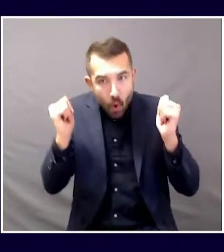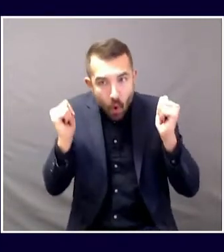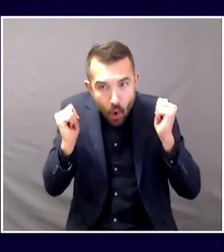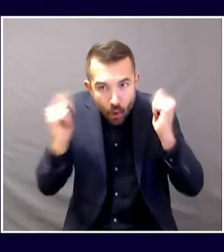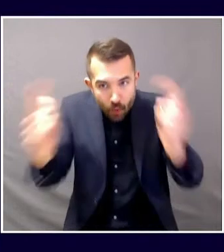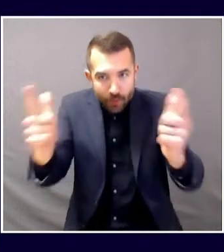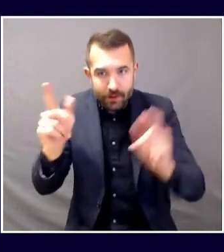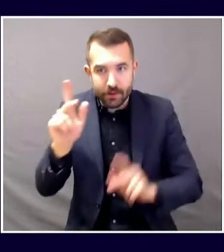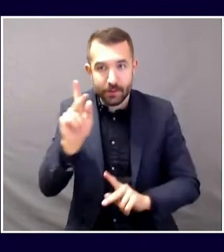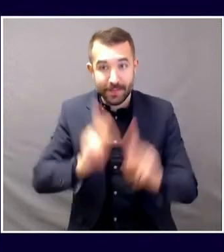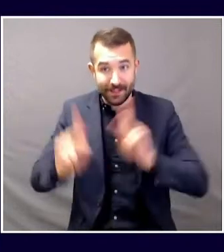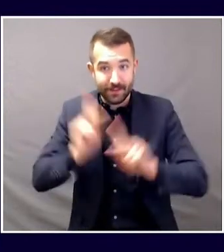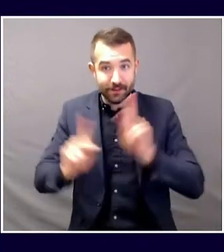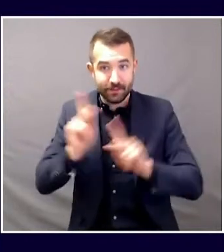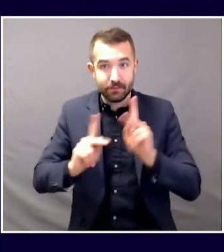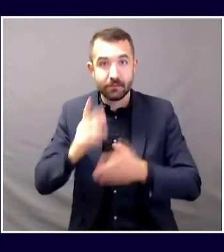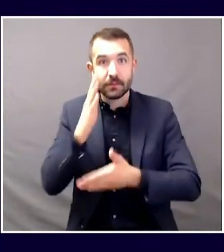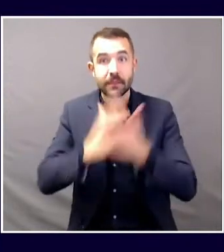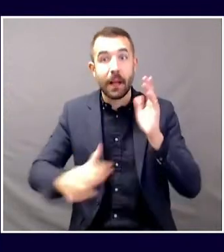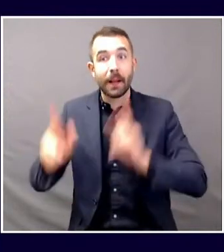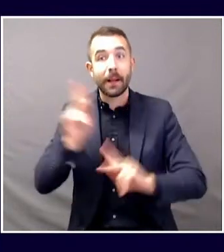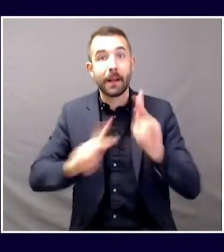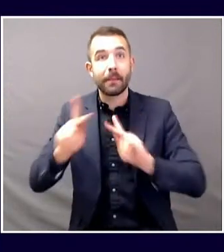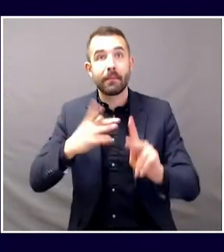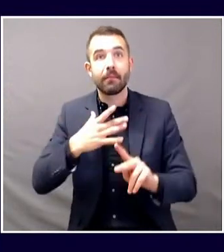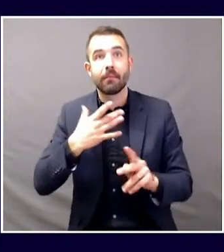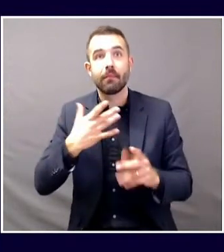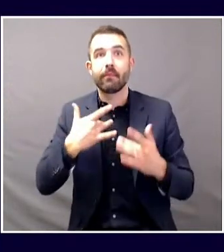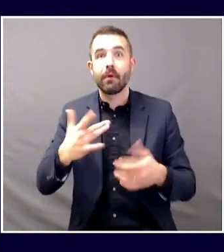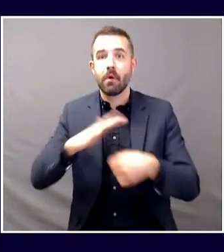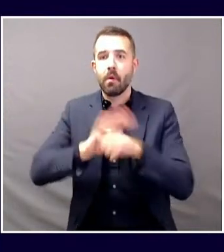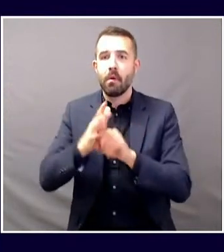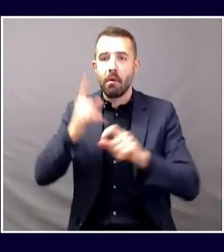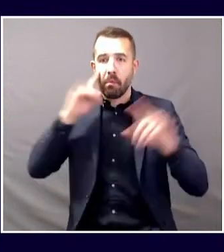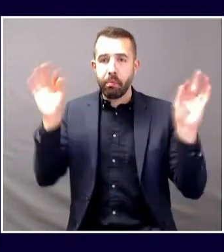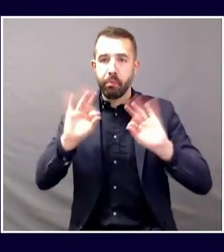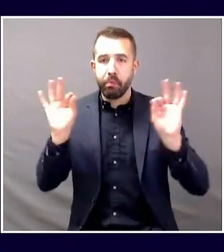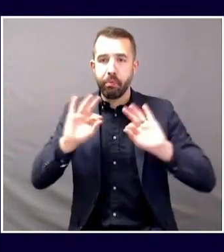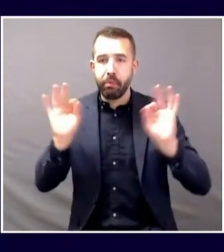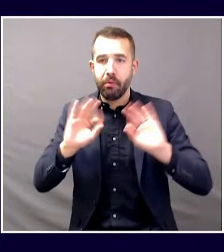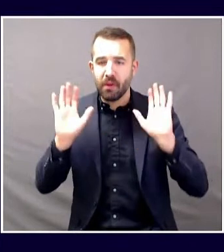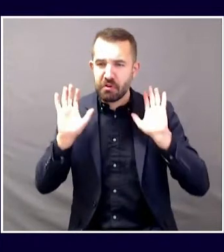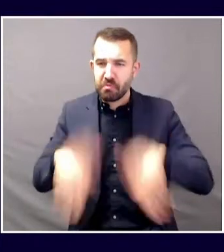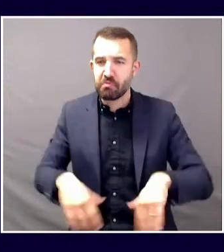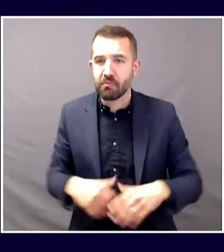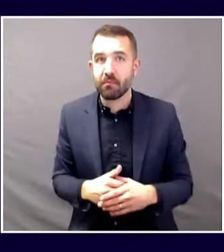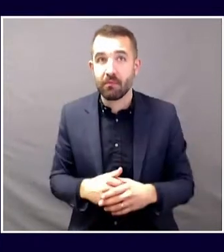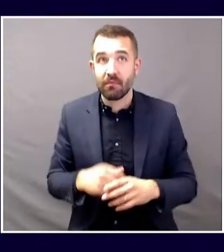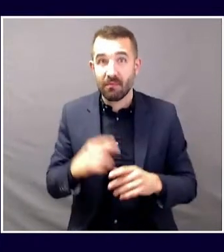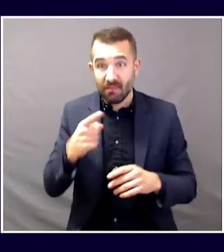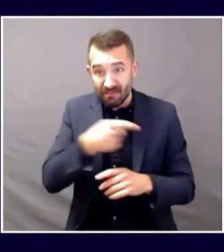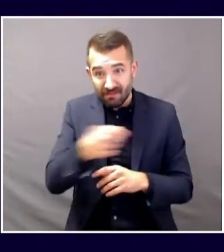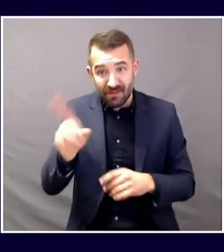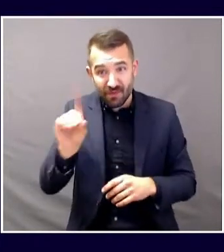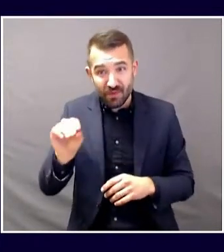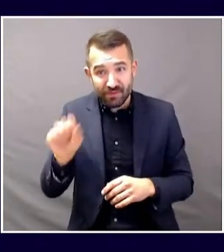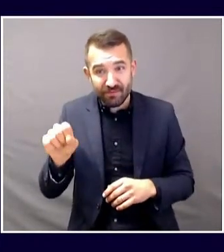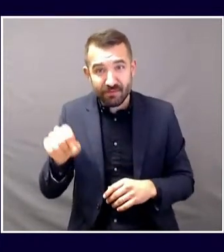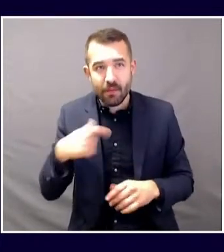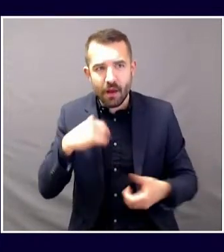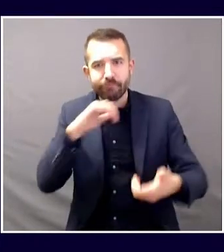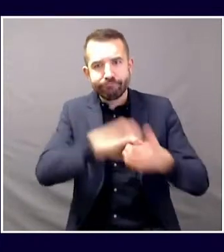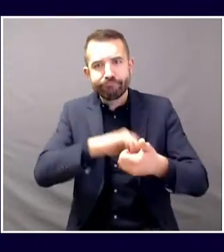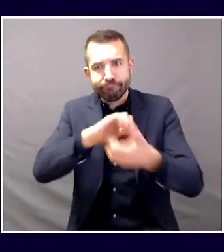that we see it as. So we're working with a number of different folks. Some of them do include working with, for example, the Maine